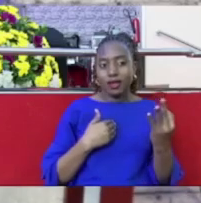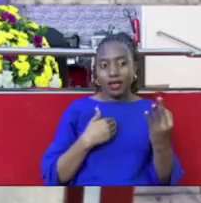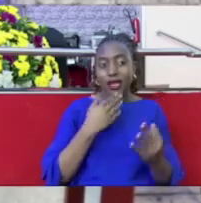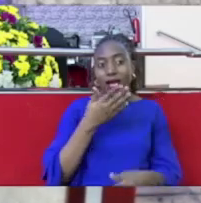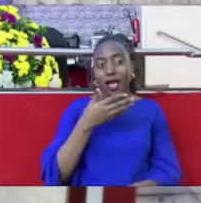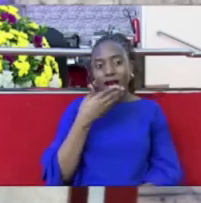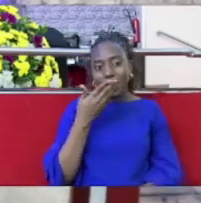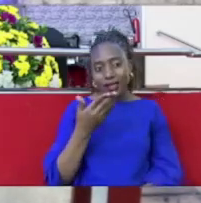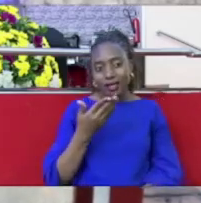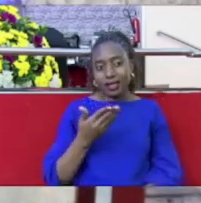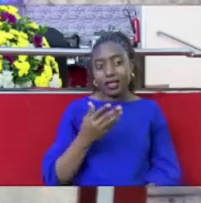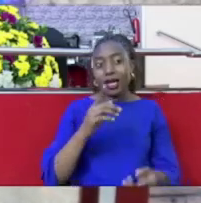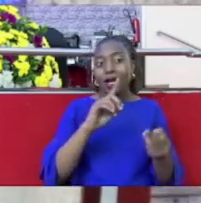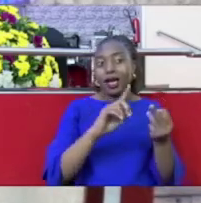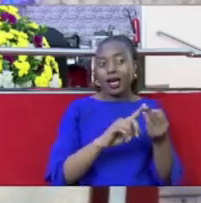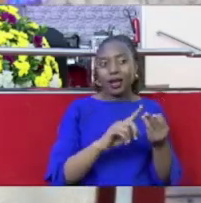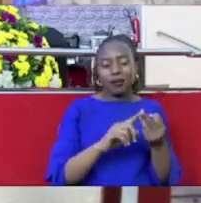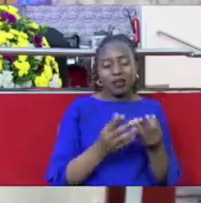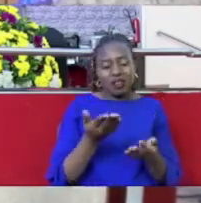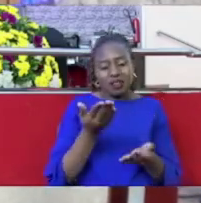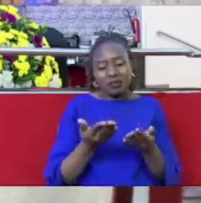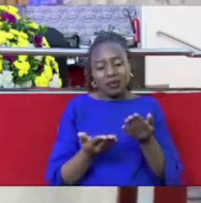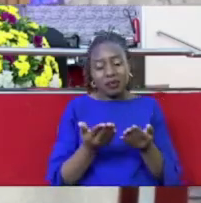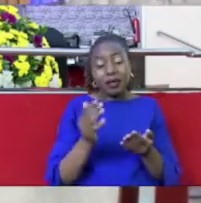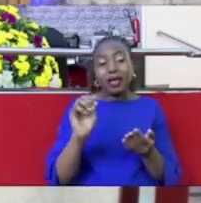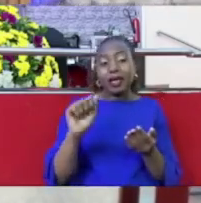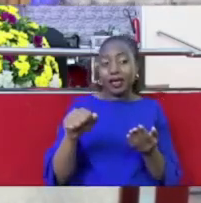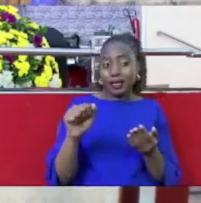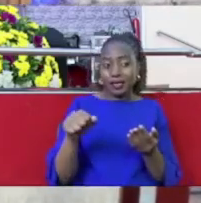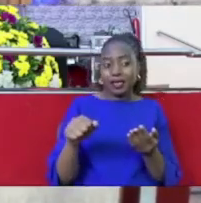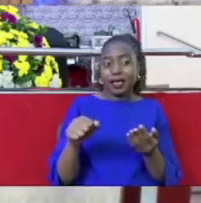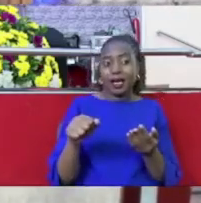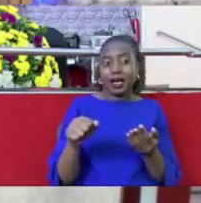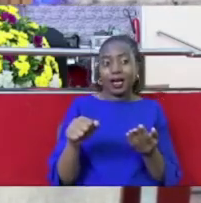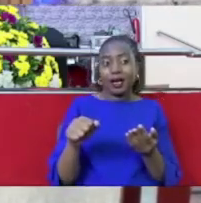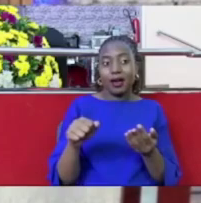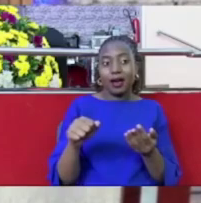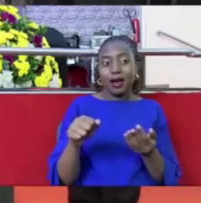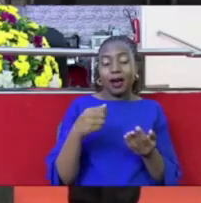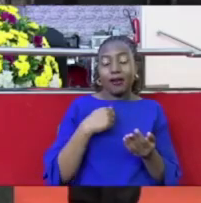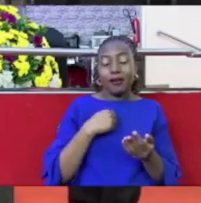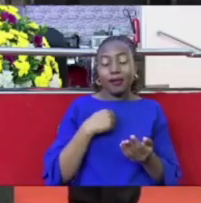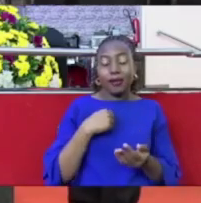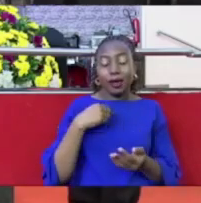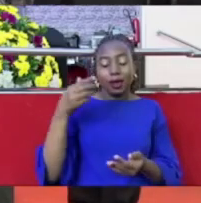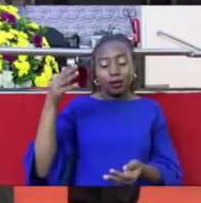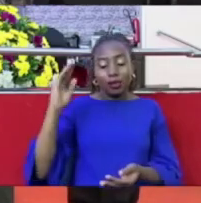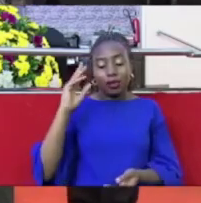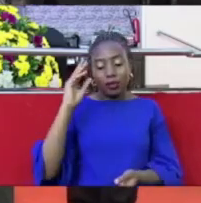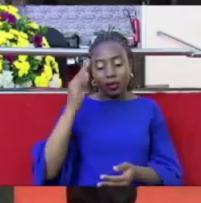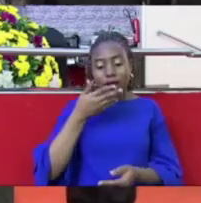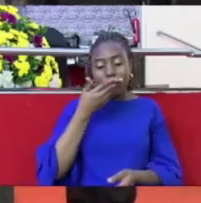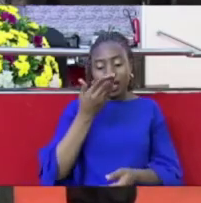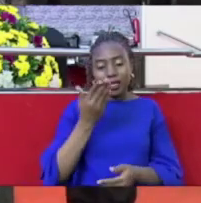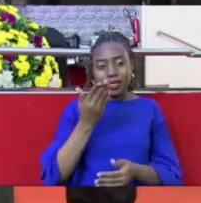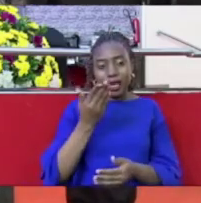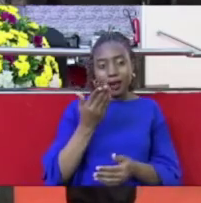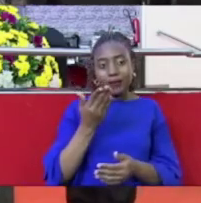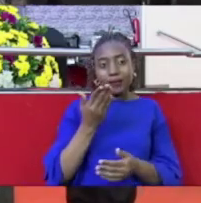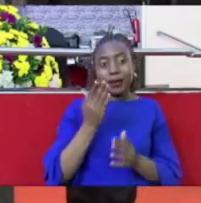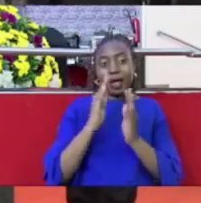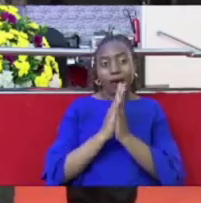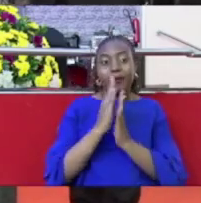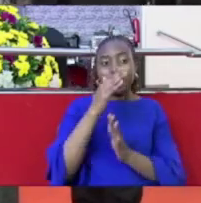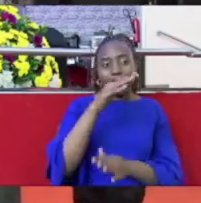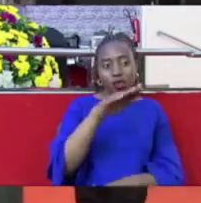The first answer could be yes, I will answer your prayer. Another answer